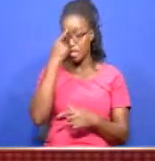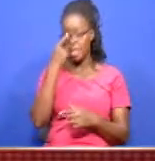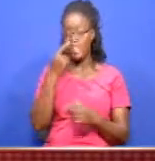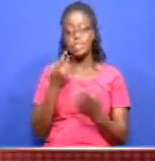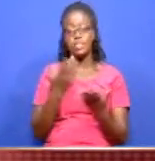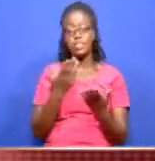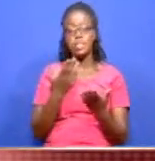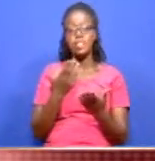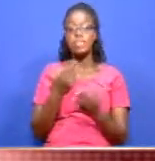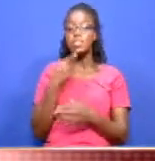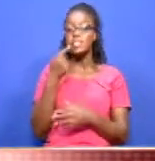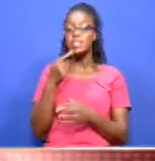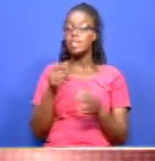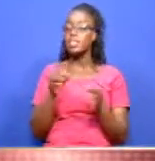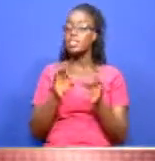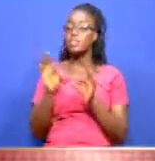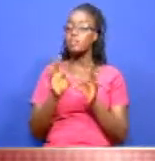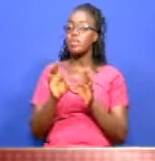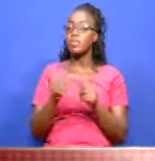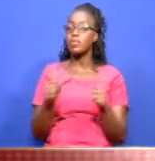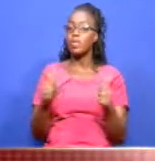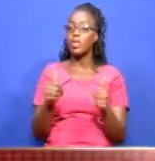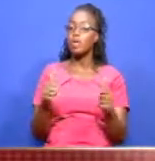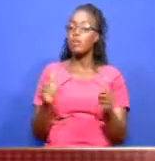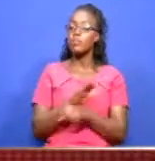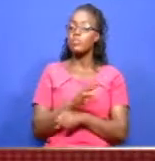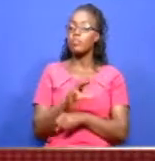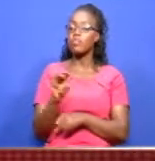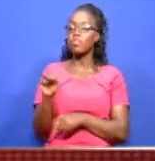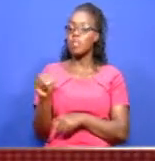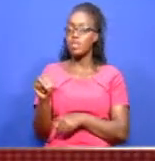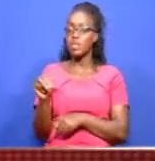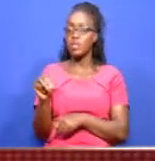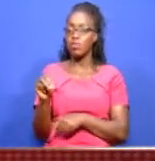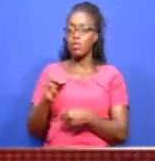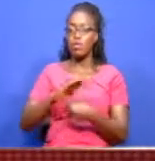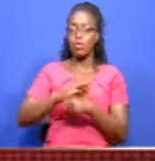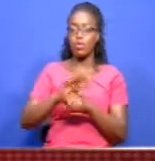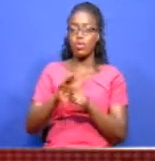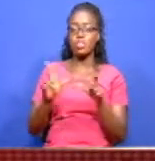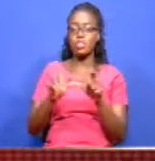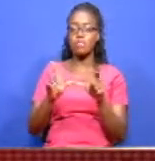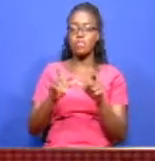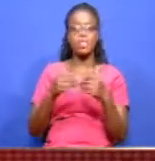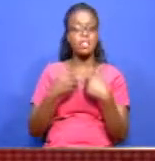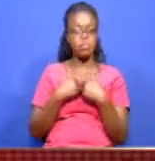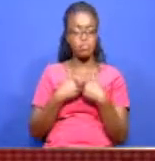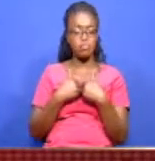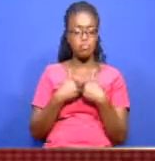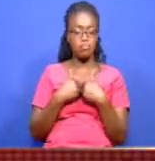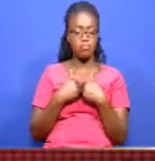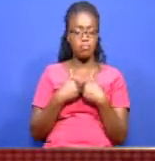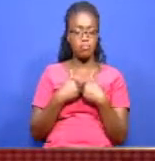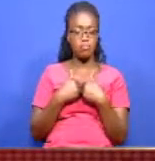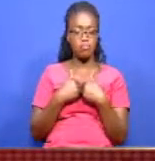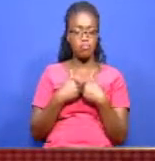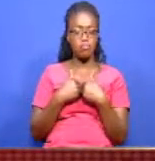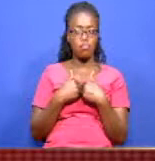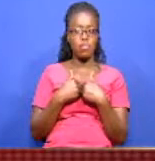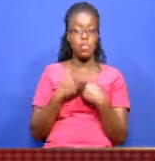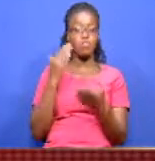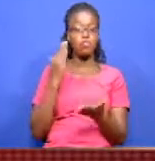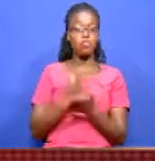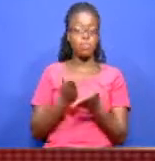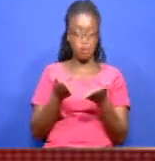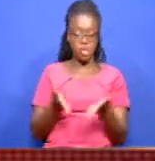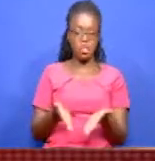it, most of those who jetted in had COVID-19 certificates. And I can confirm here